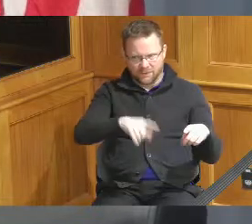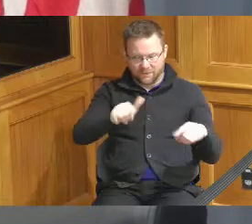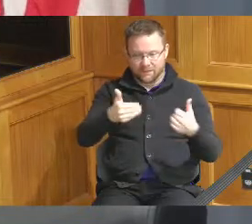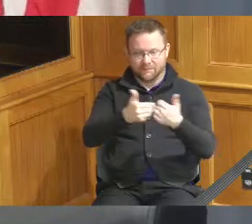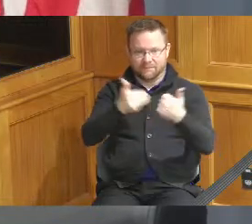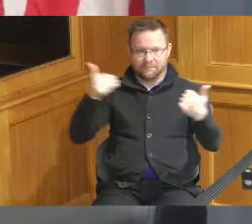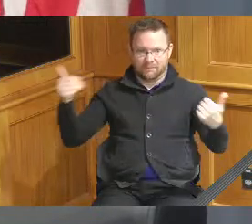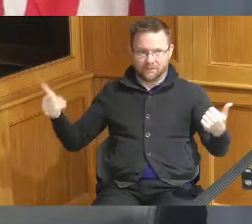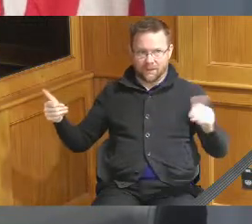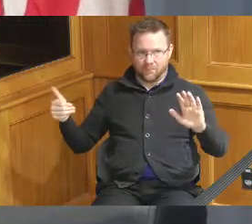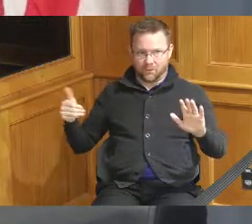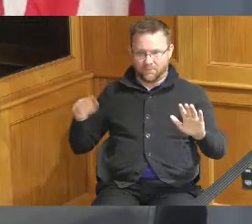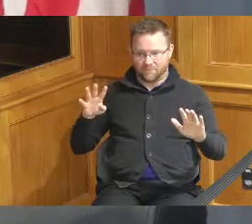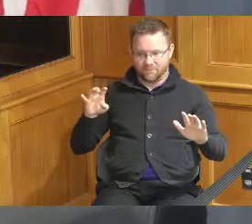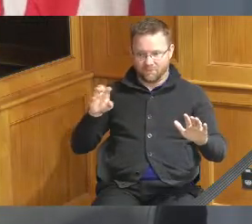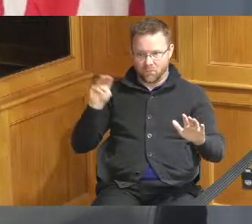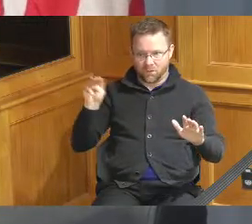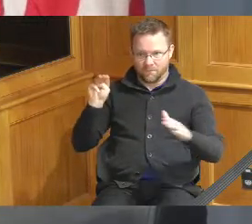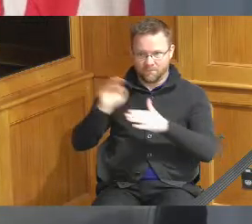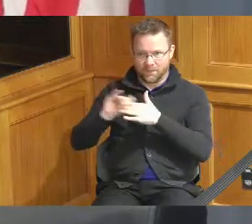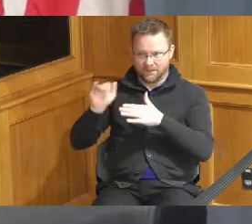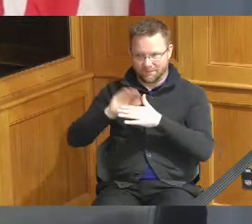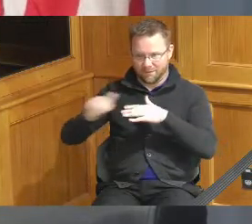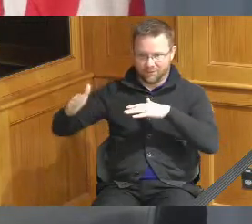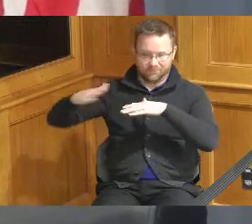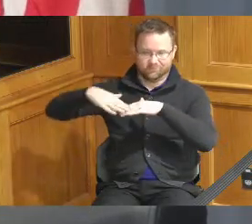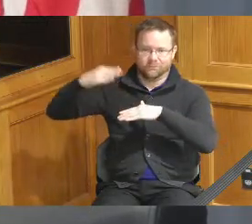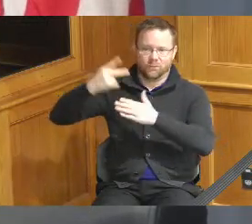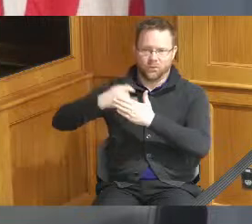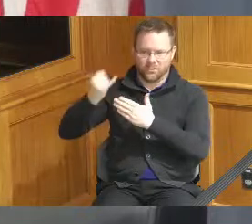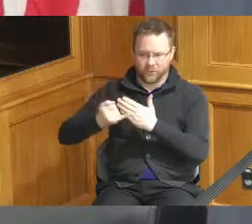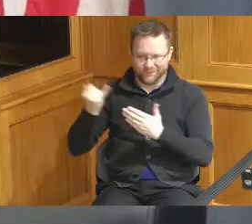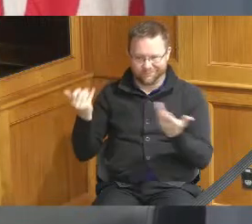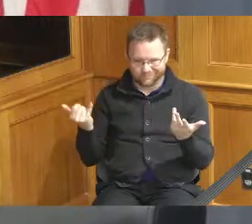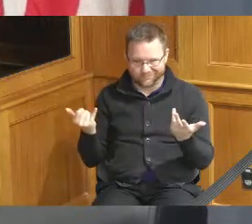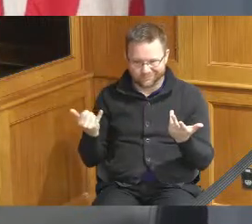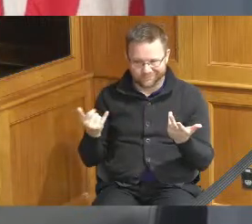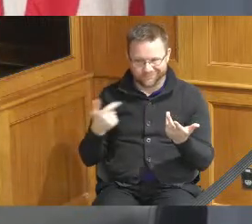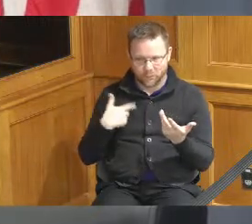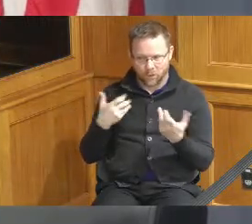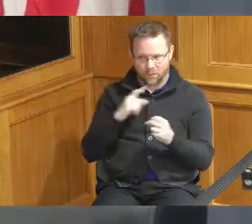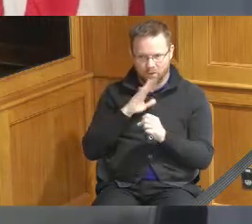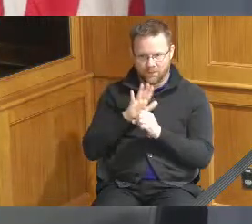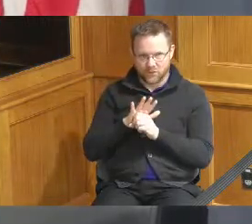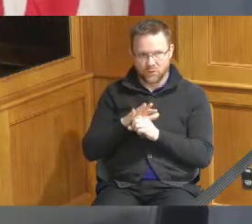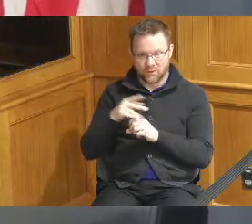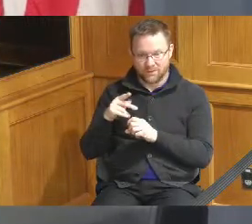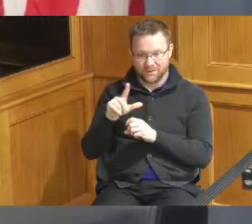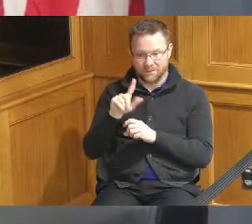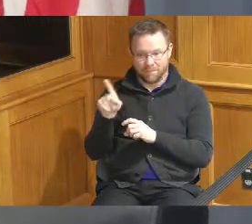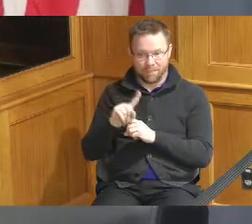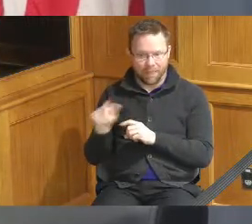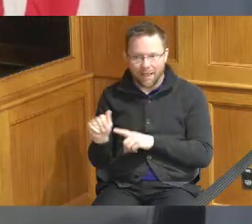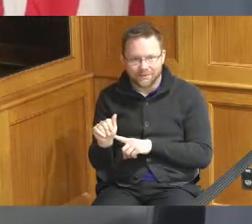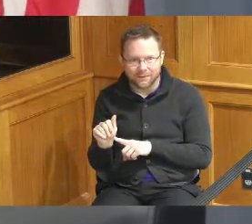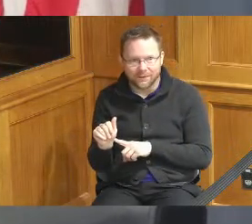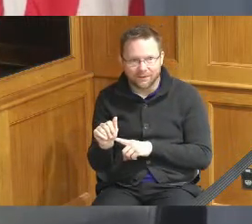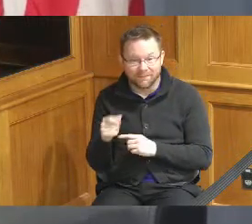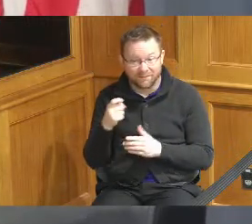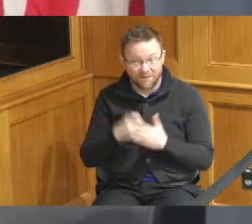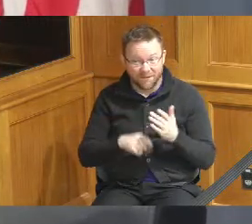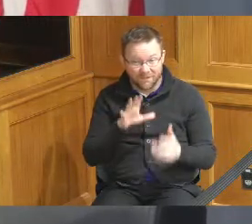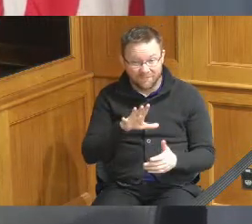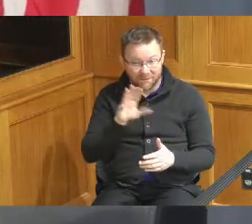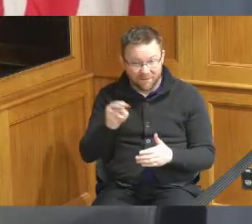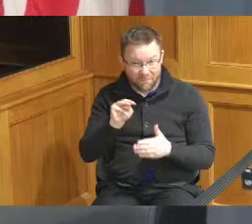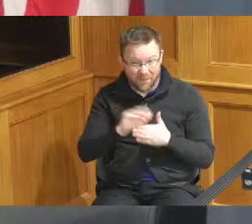separate $400 million plus project. And I want to make sure this plaza, it cost us